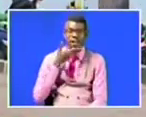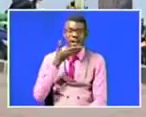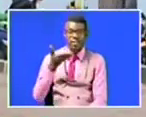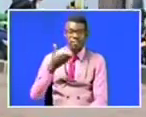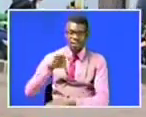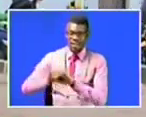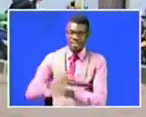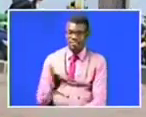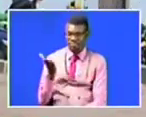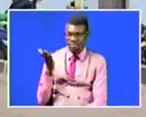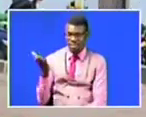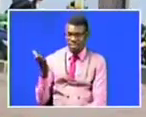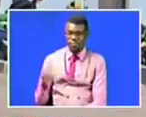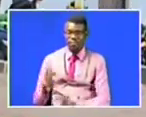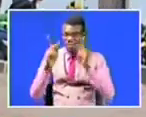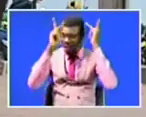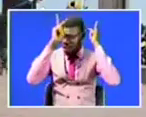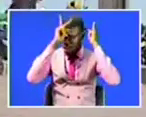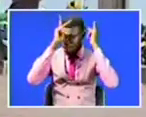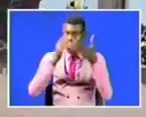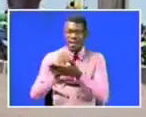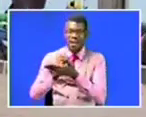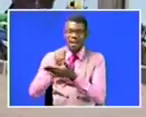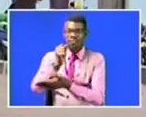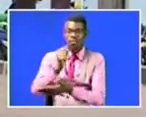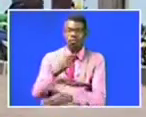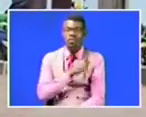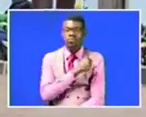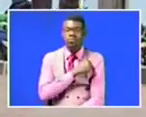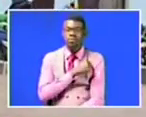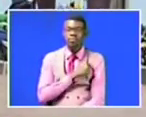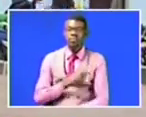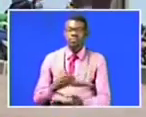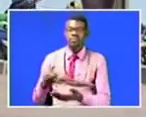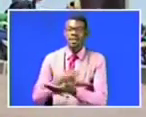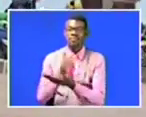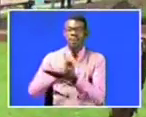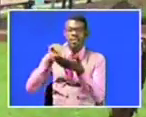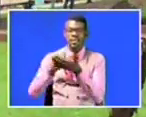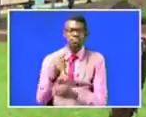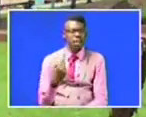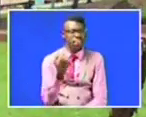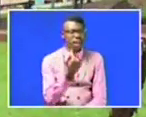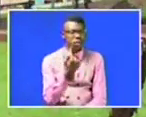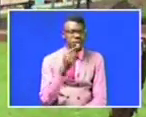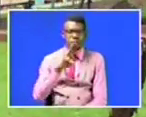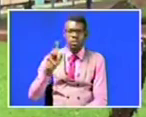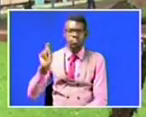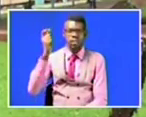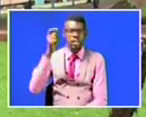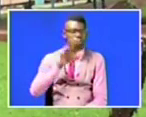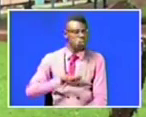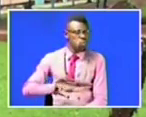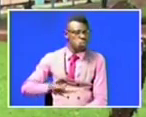found here. The Kakamega Referral Hospital Cancer Center, the only cancer center in the entire Western Kenya